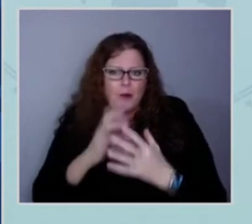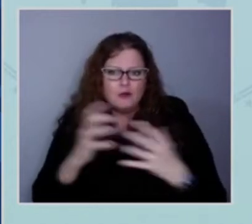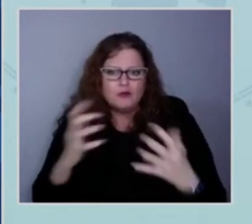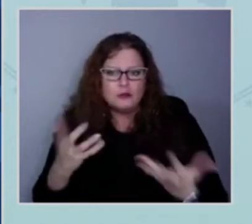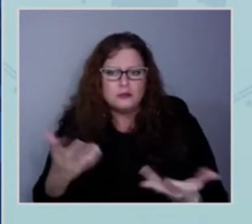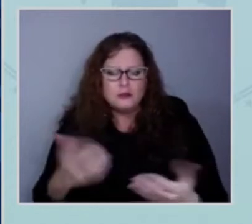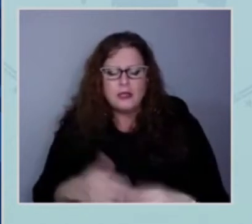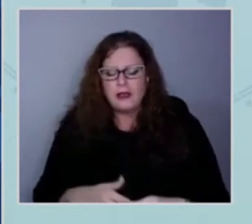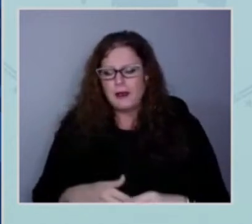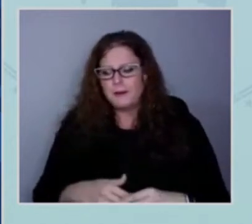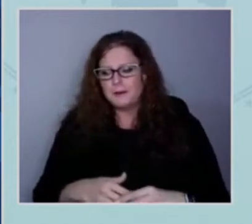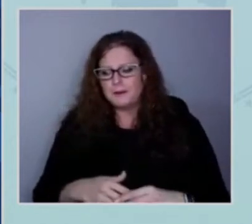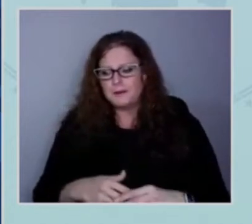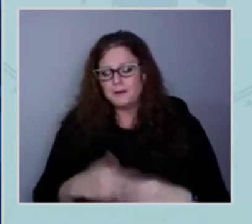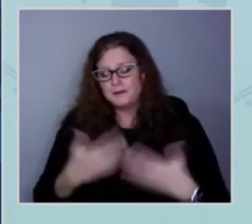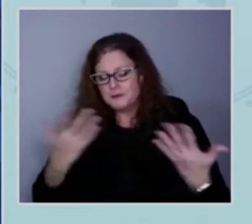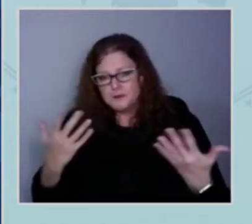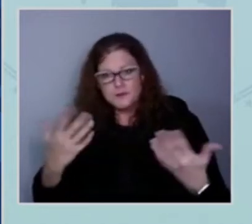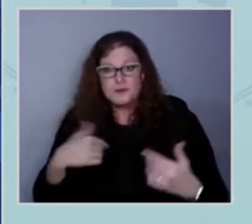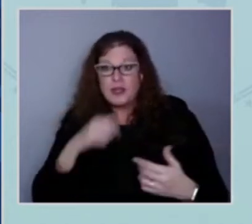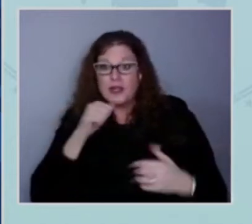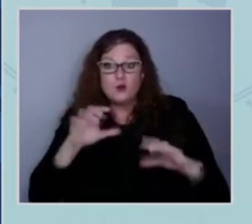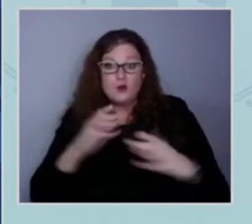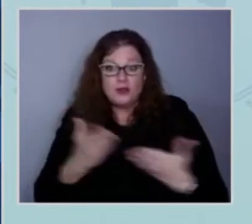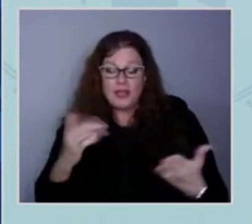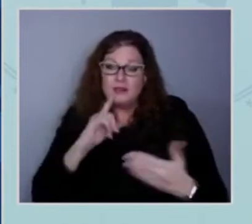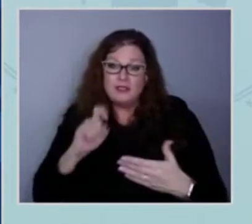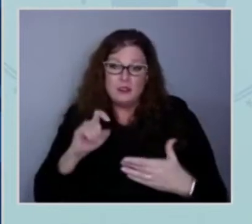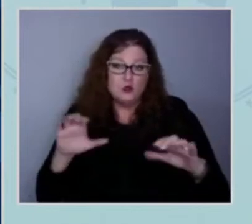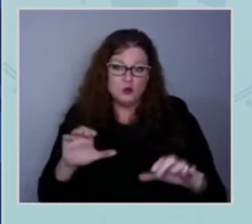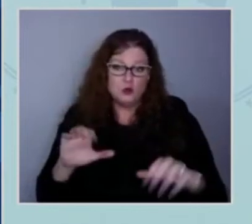you unless you have a 401k, and even then it doesn't affect you that much.